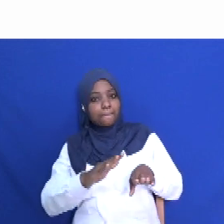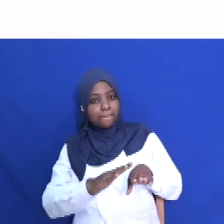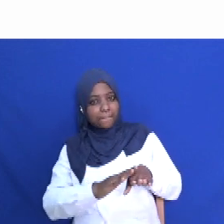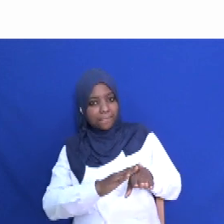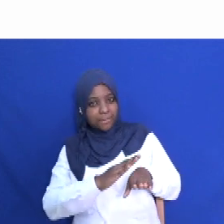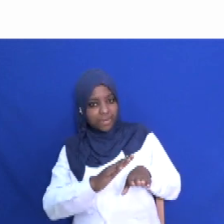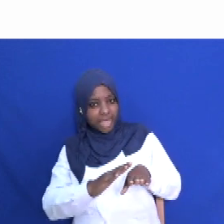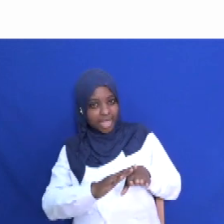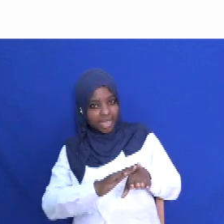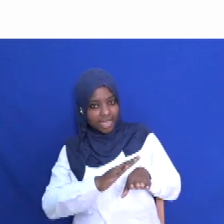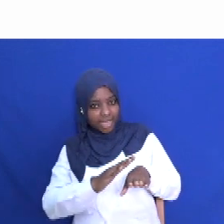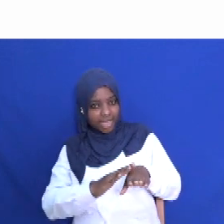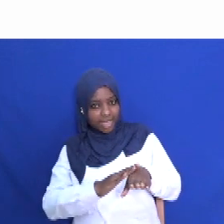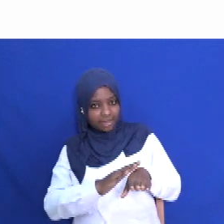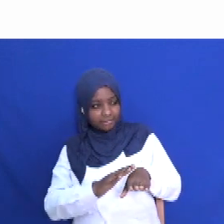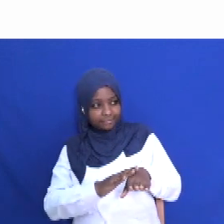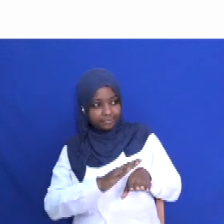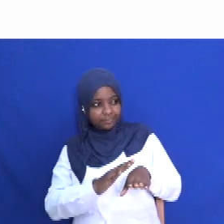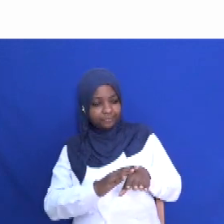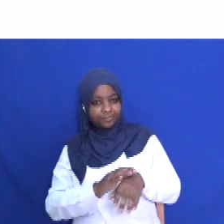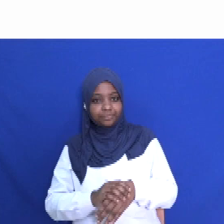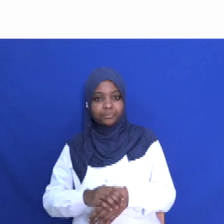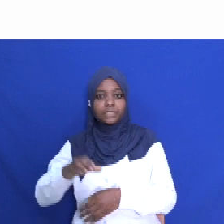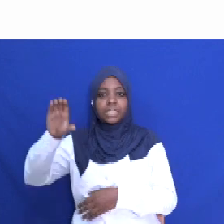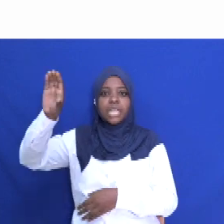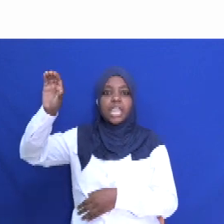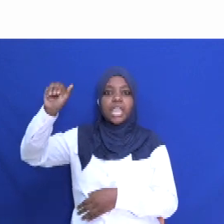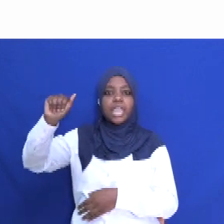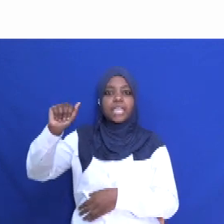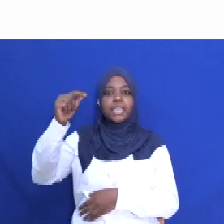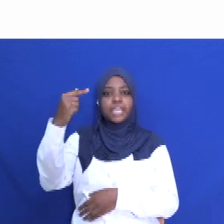Cat is carnivorous animal.